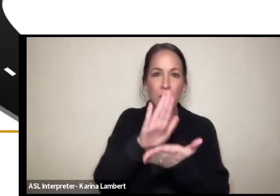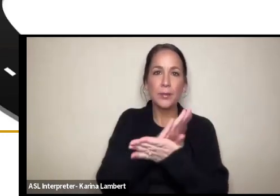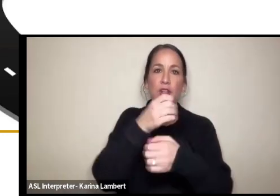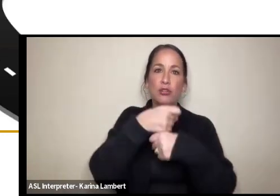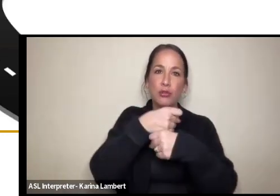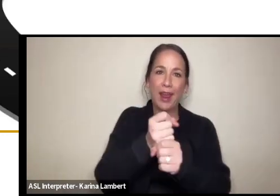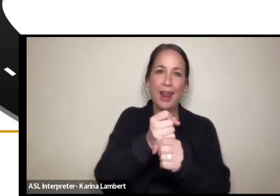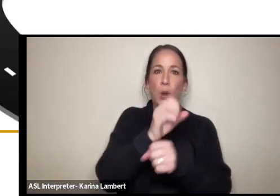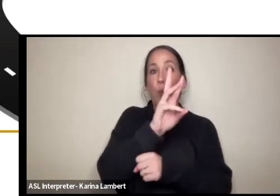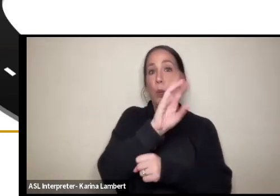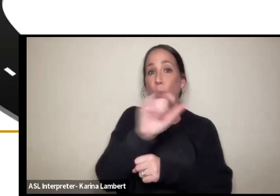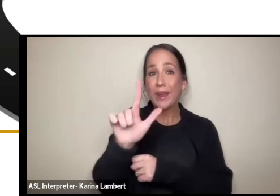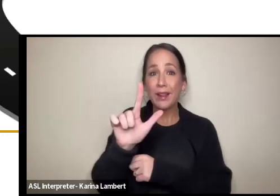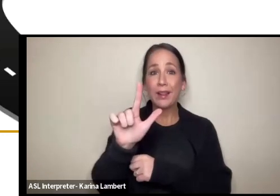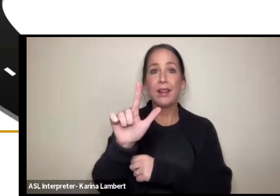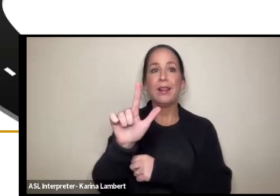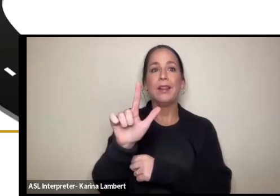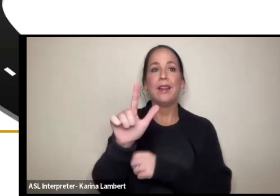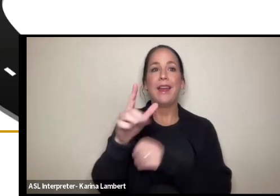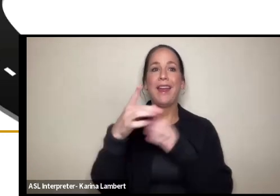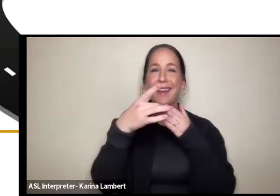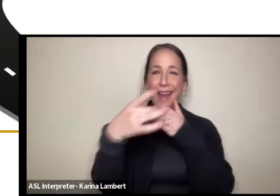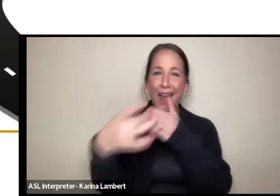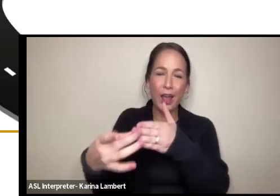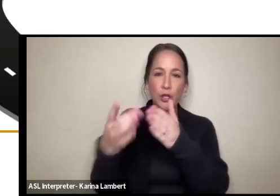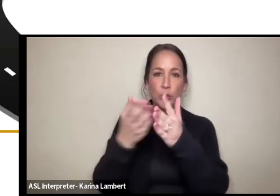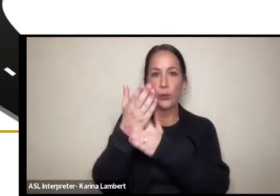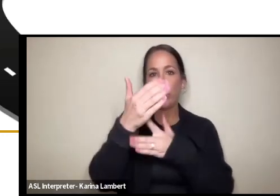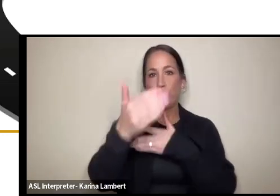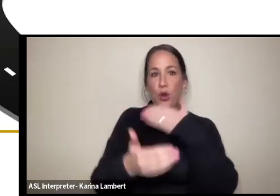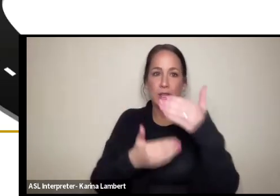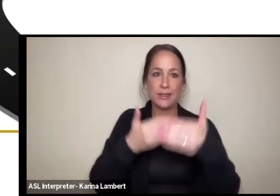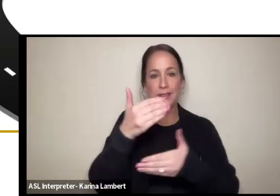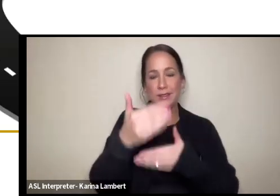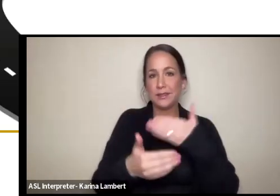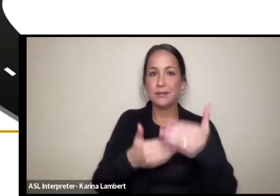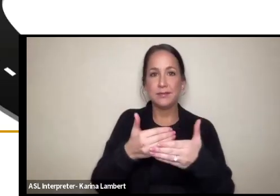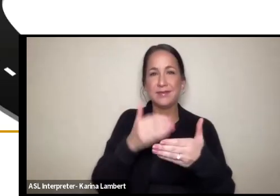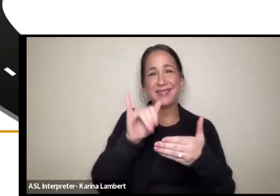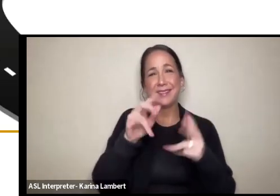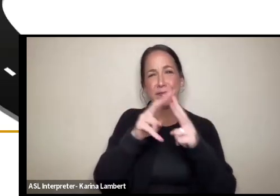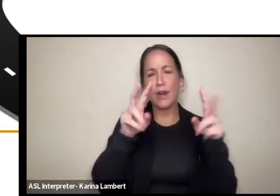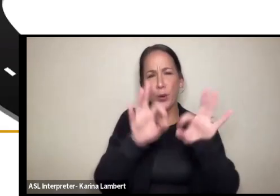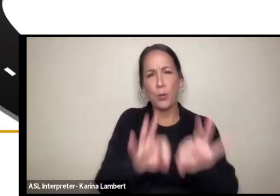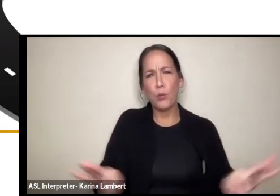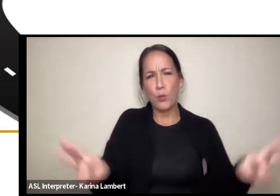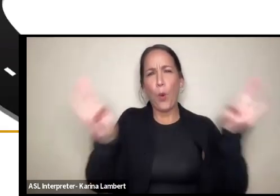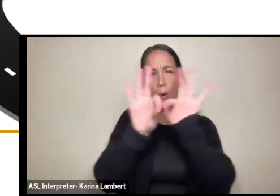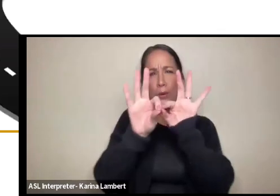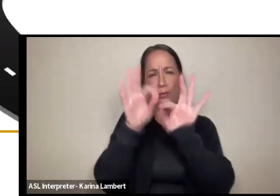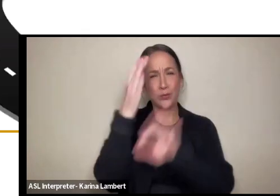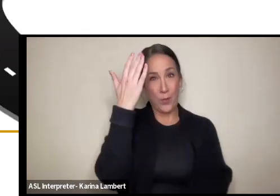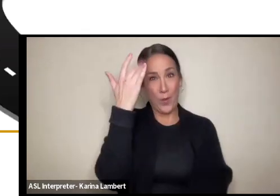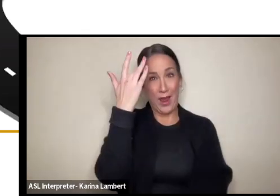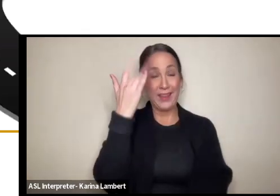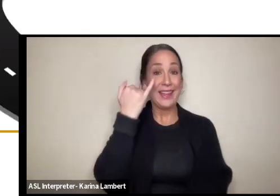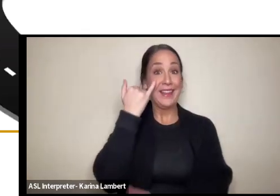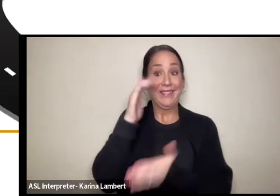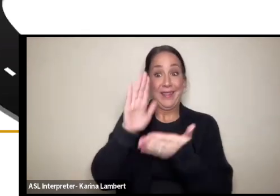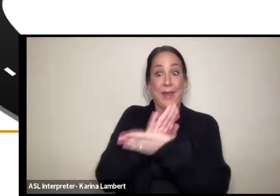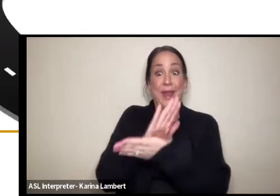you through the process from the beginning to the end. And that's really important because if the papers are